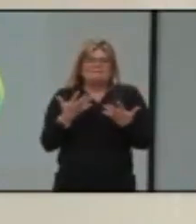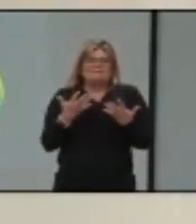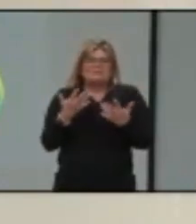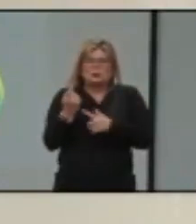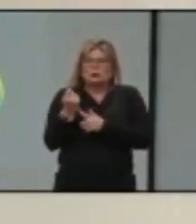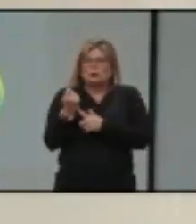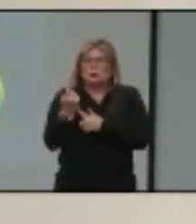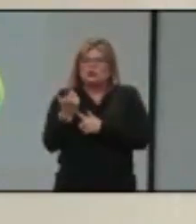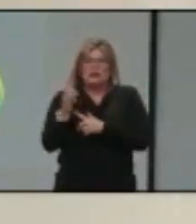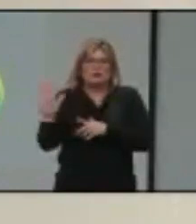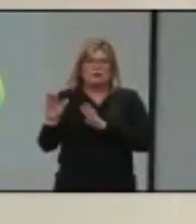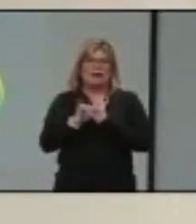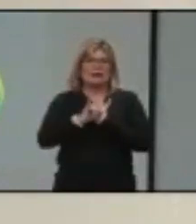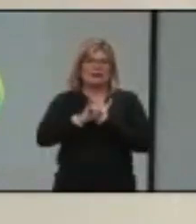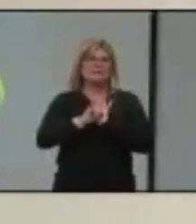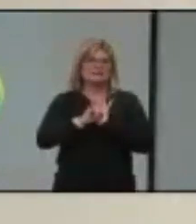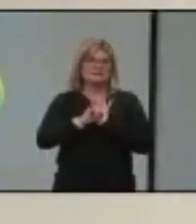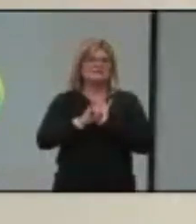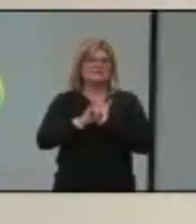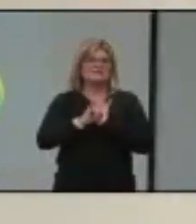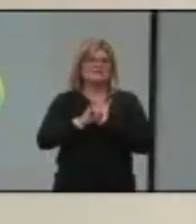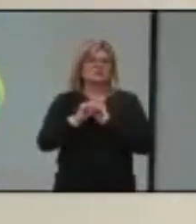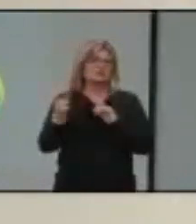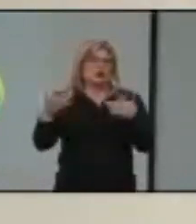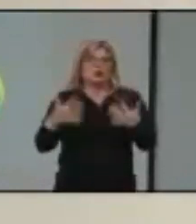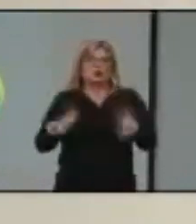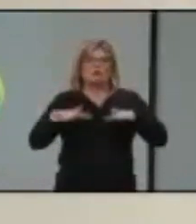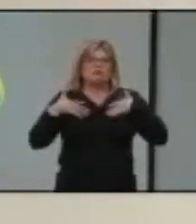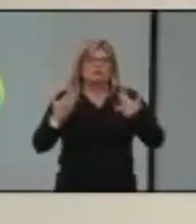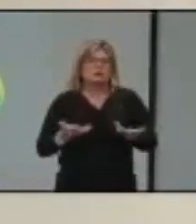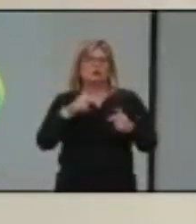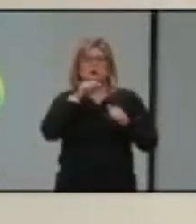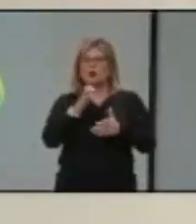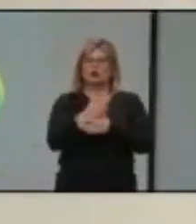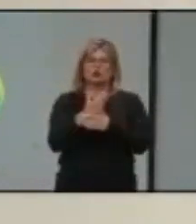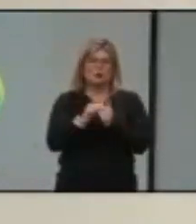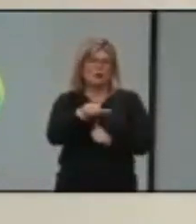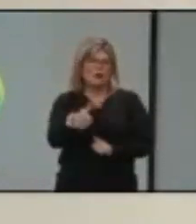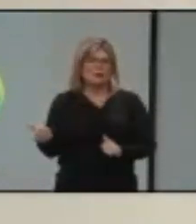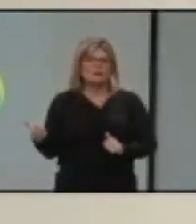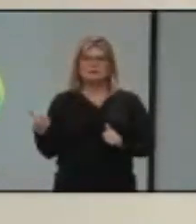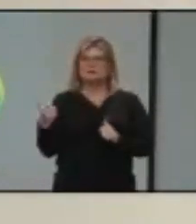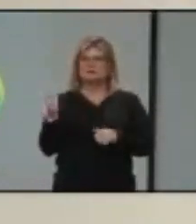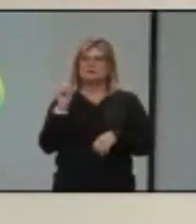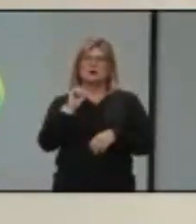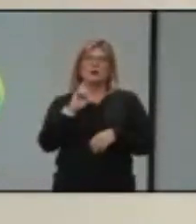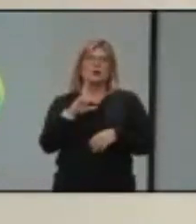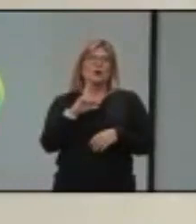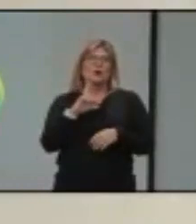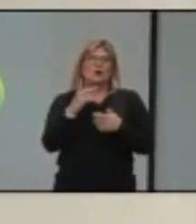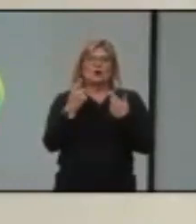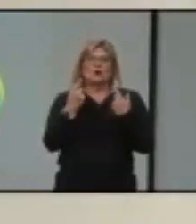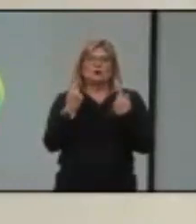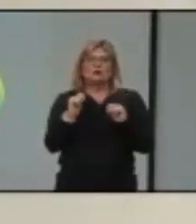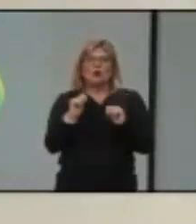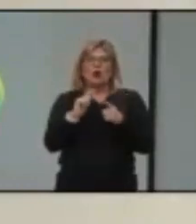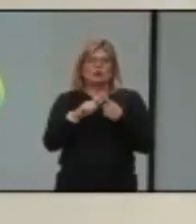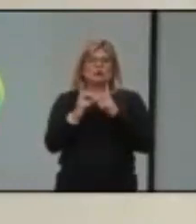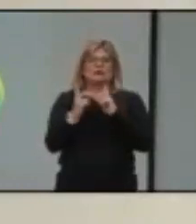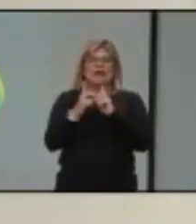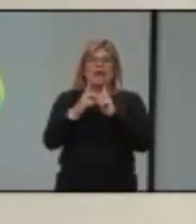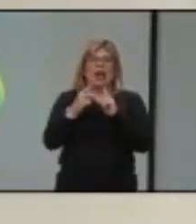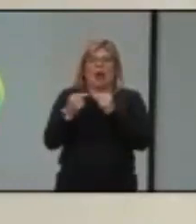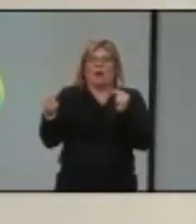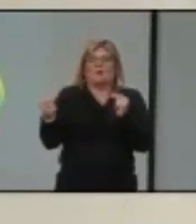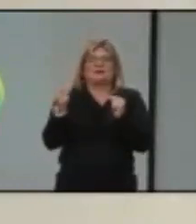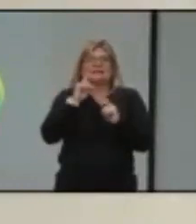reject their identity, right? So not coming out or not sharing that with other people or trying to date the opposite sex because